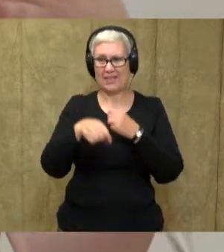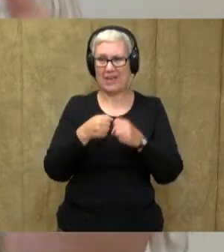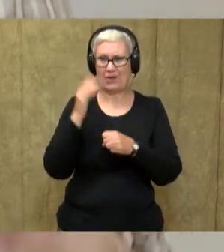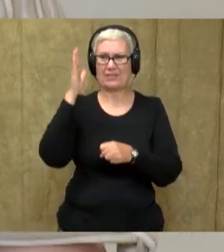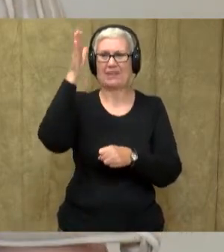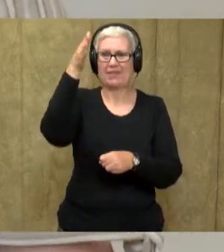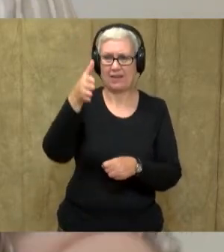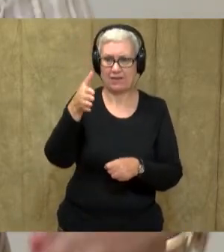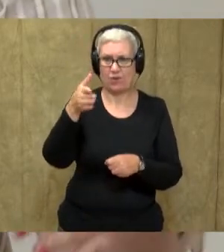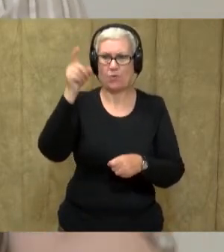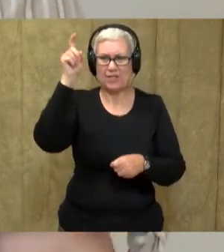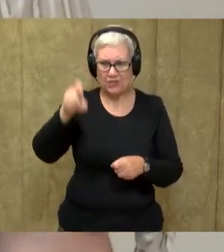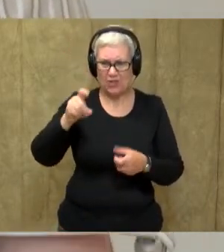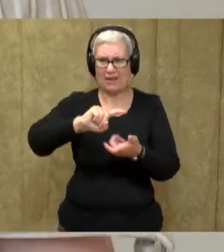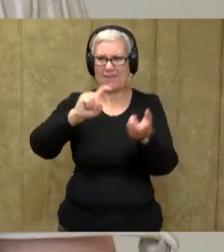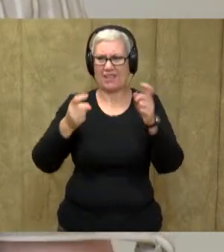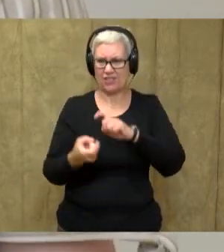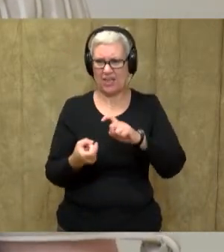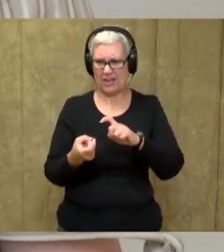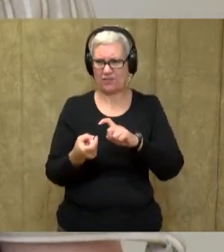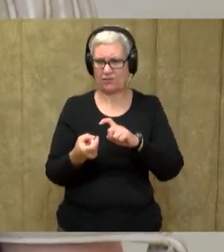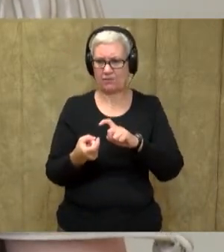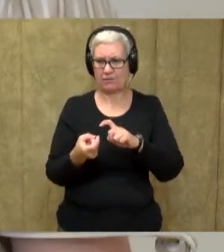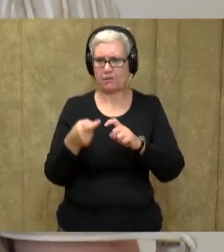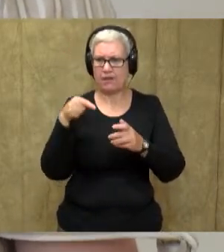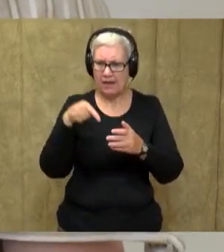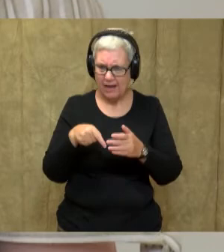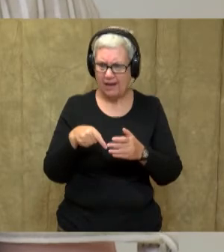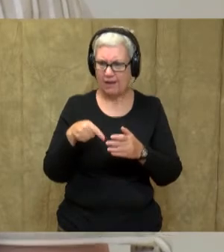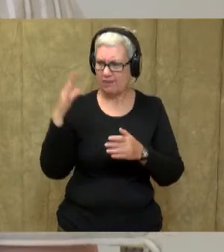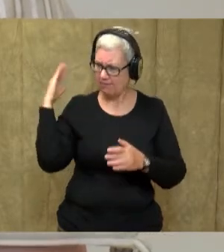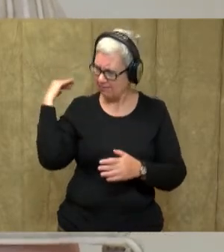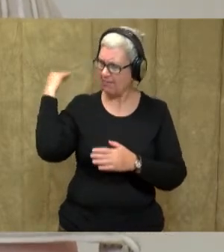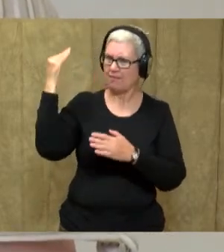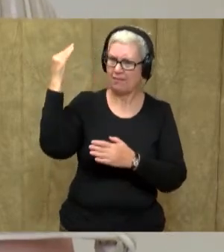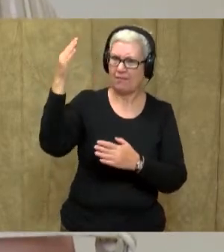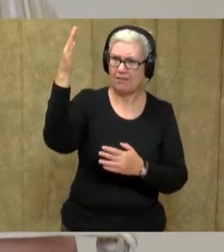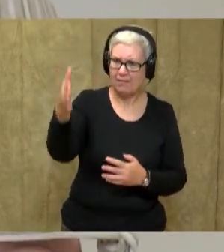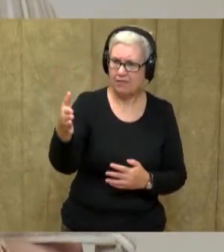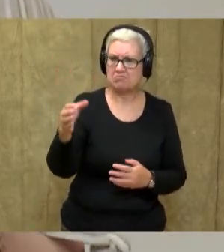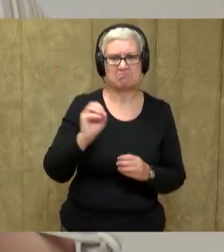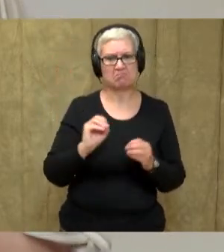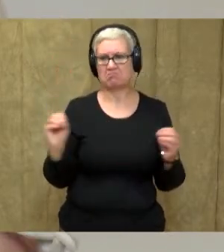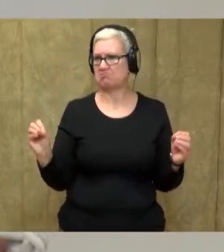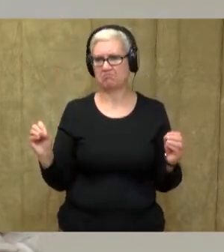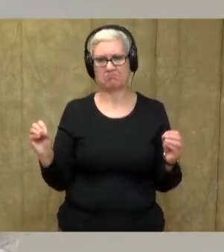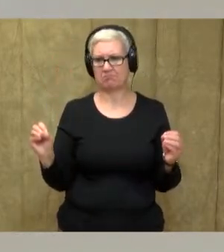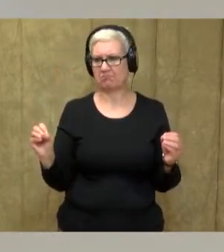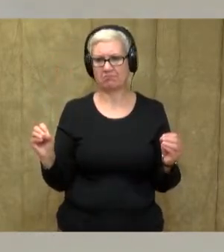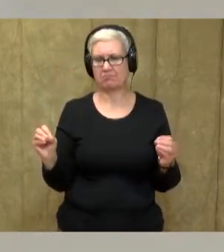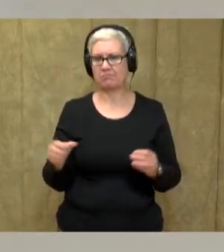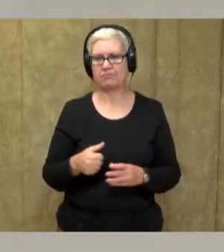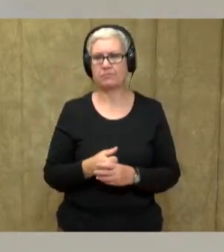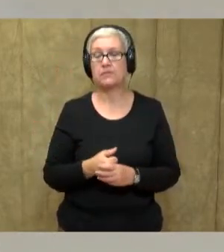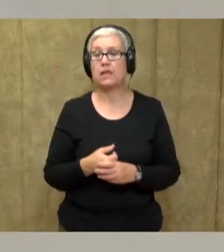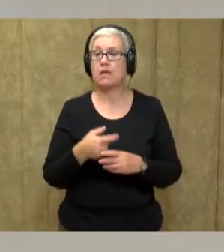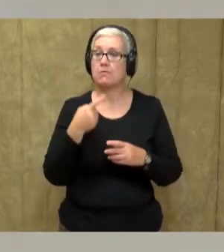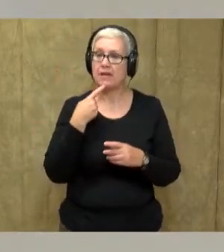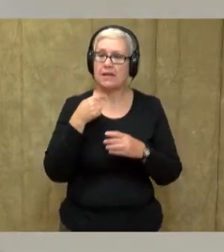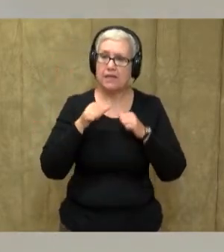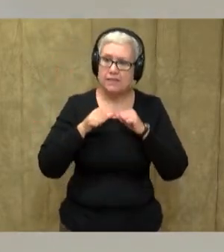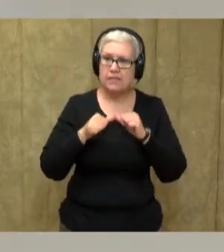seen change in these 100 years, but we haven't. And he continually reminds his audience of